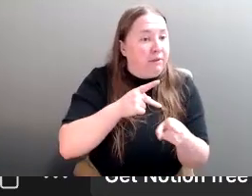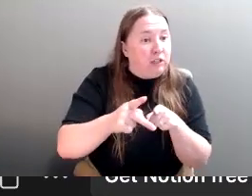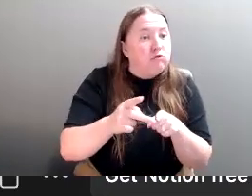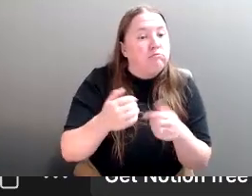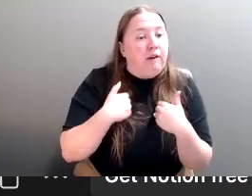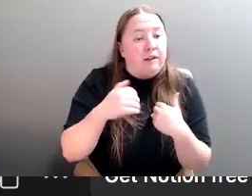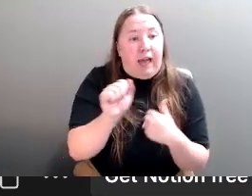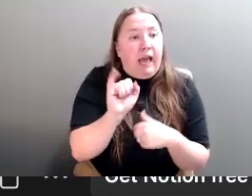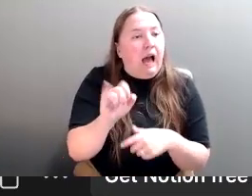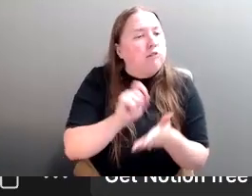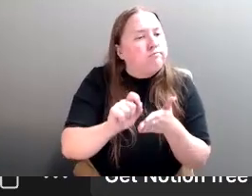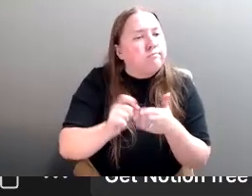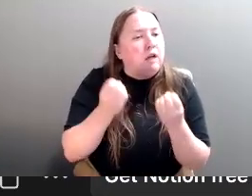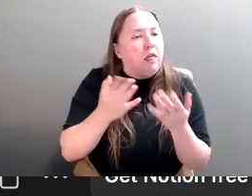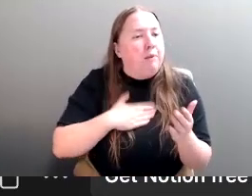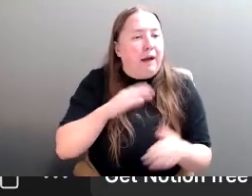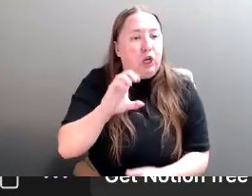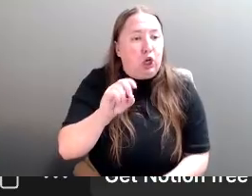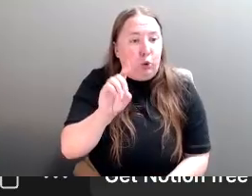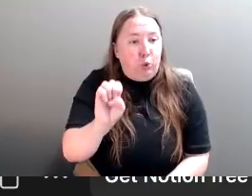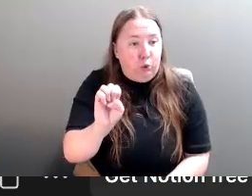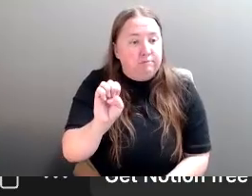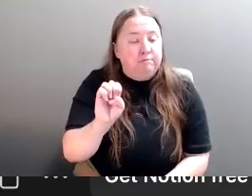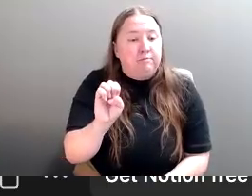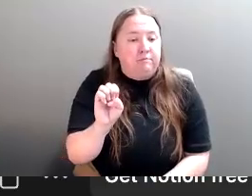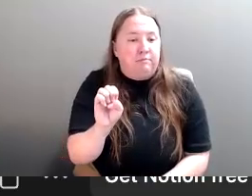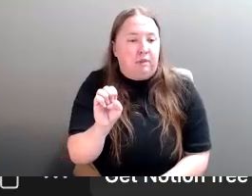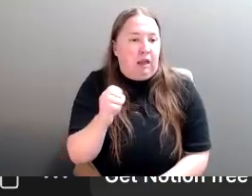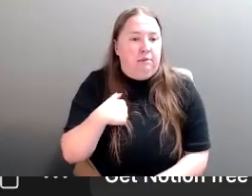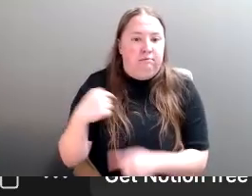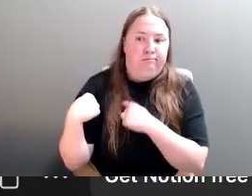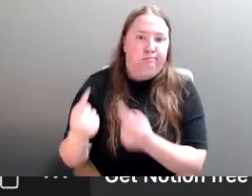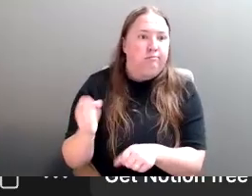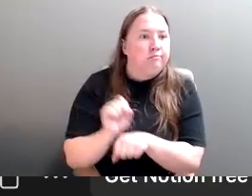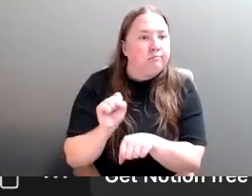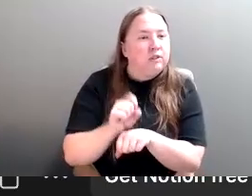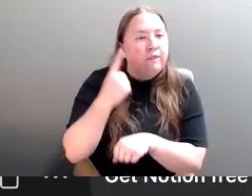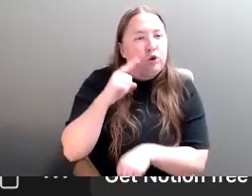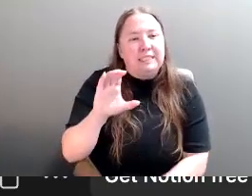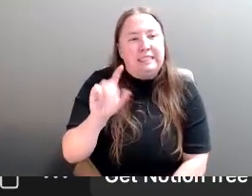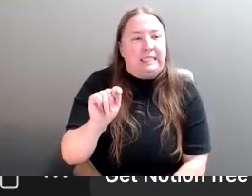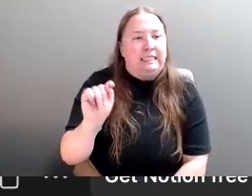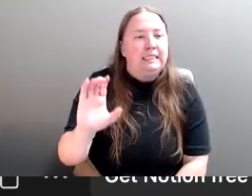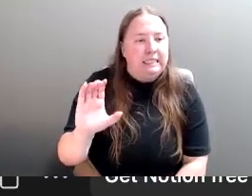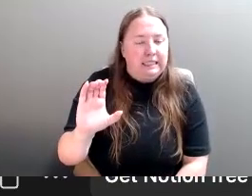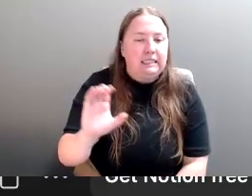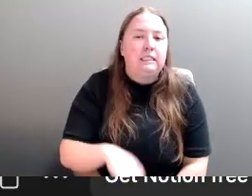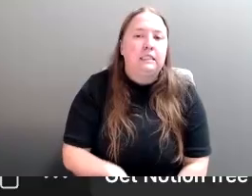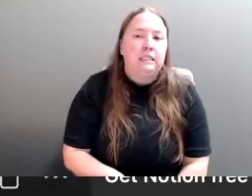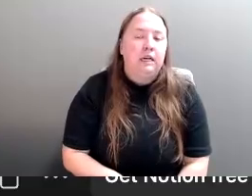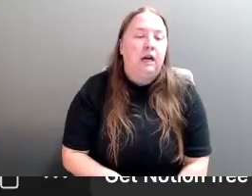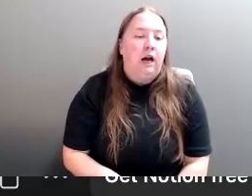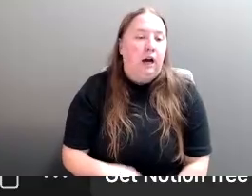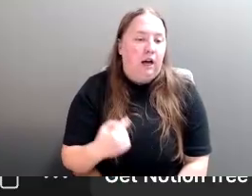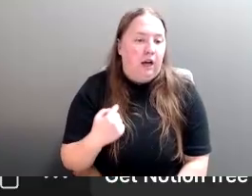AI write a lot of my code, and even what I worked on today, or sorry, I've been working on for ZTC. And, it seemed like